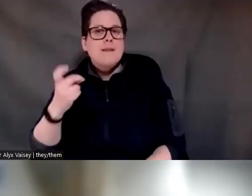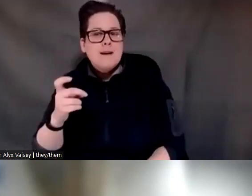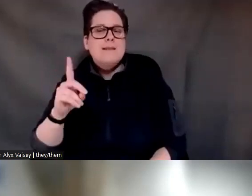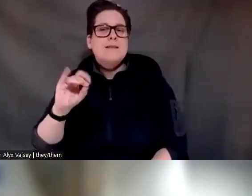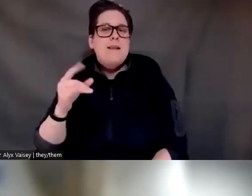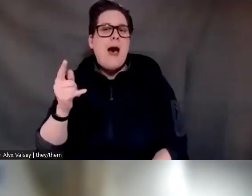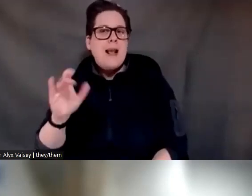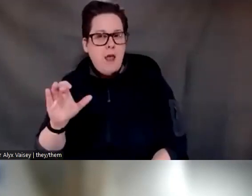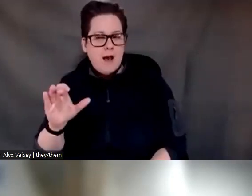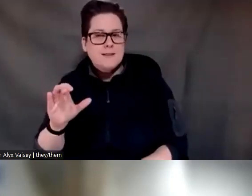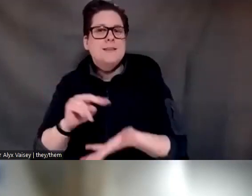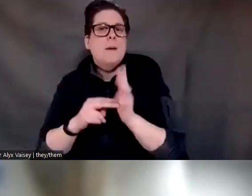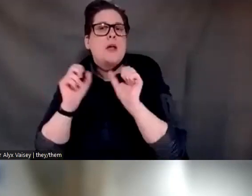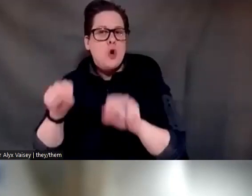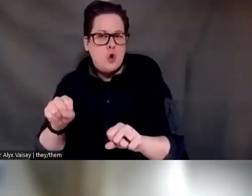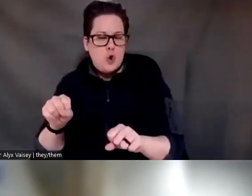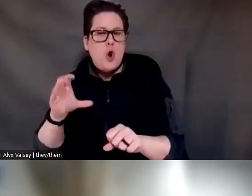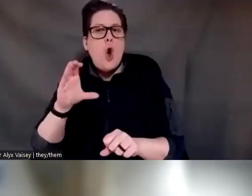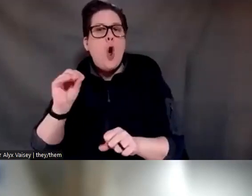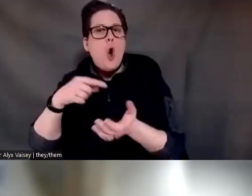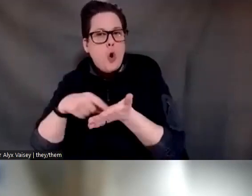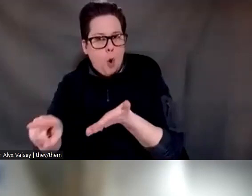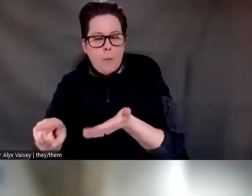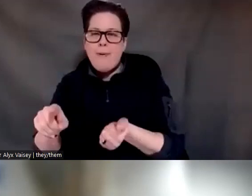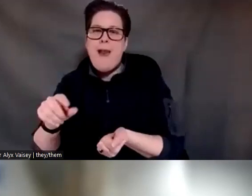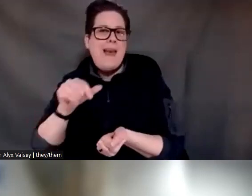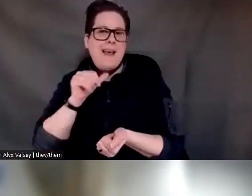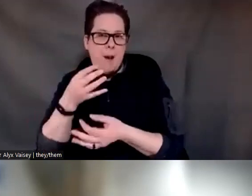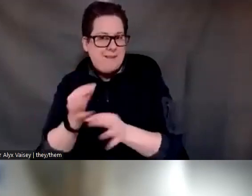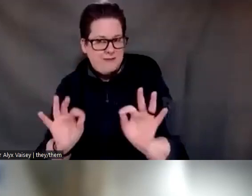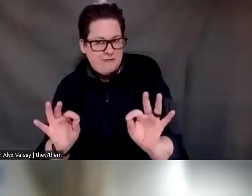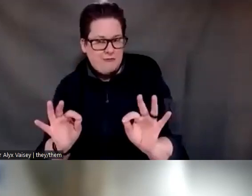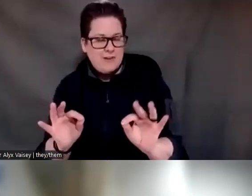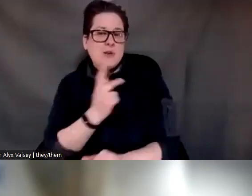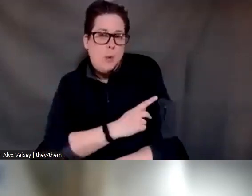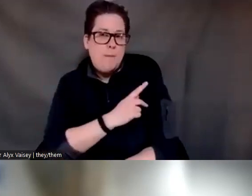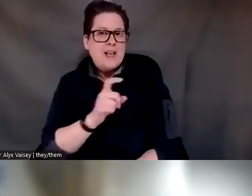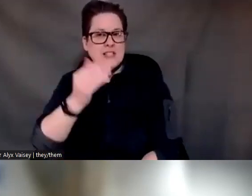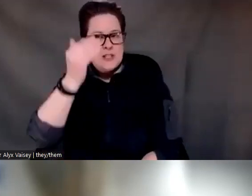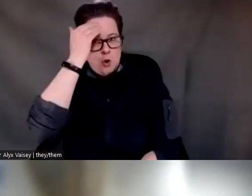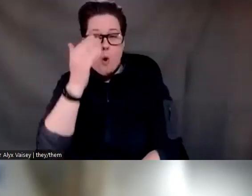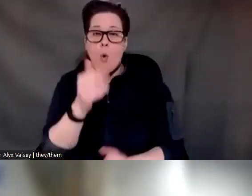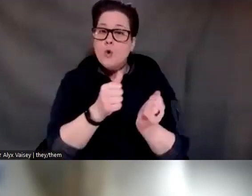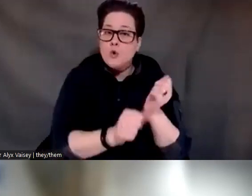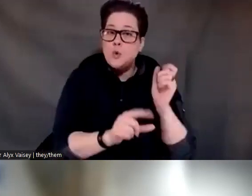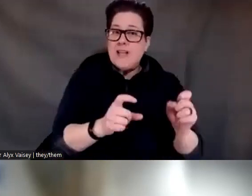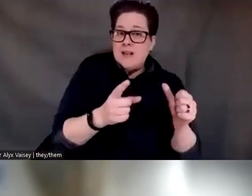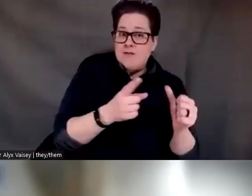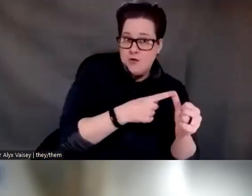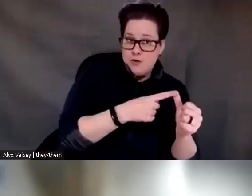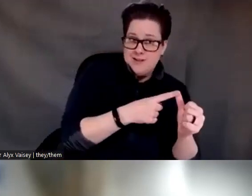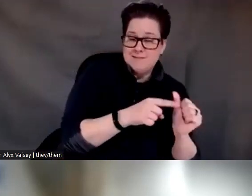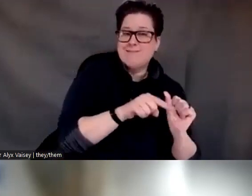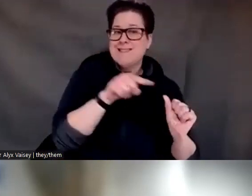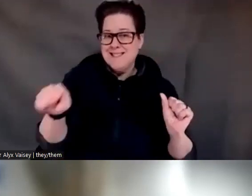involved. So patients do need to be aware that that's an issue if they do the stool test first.